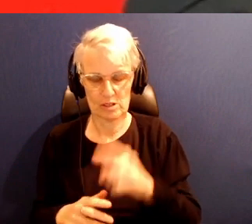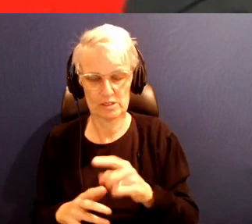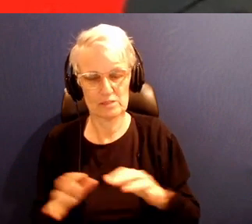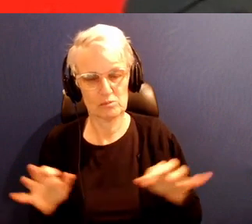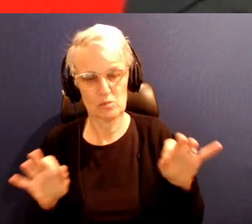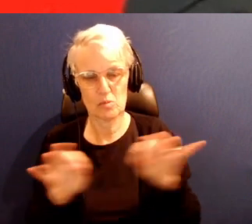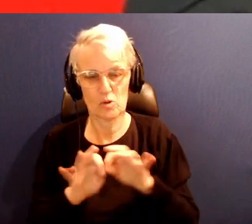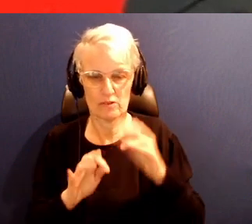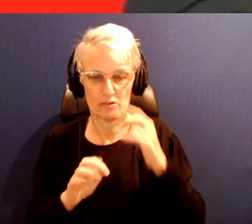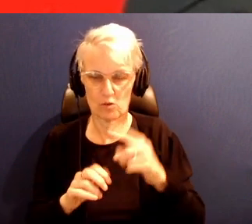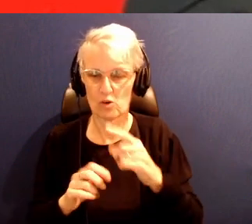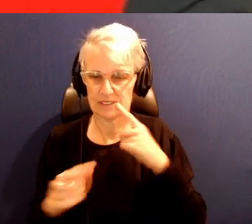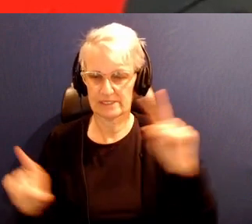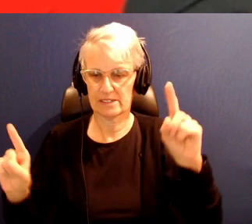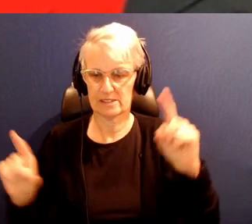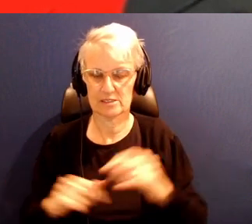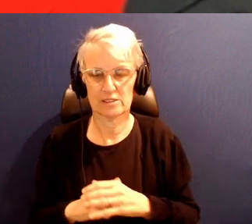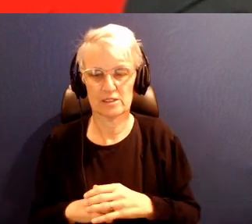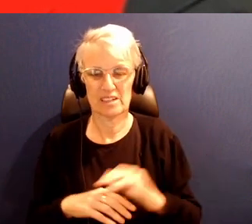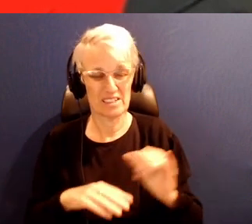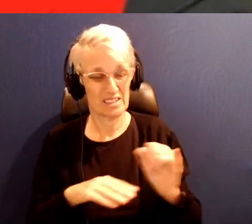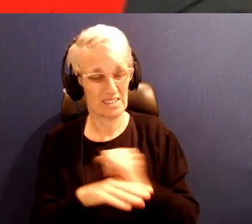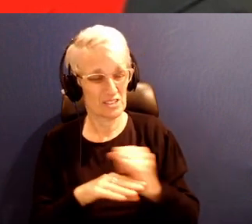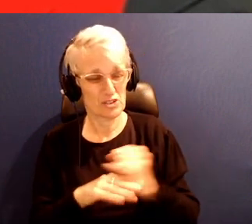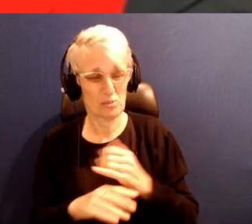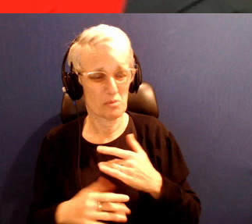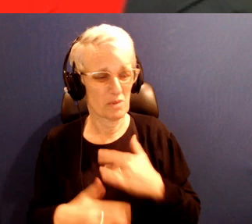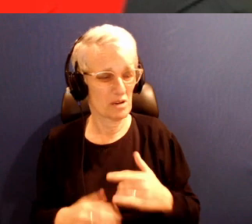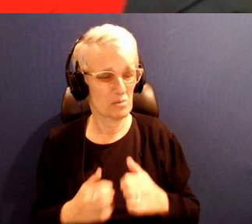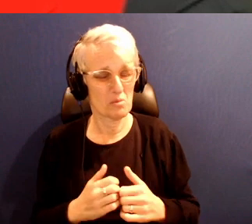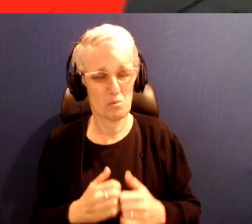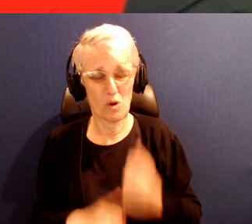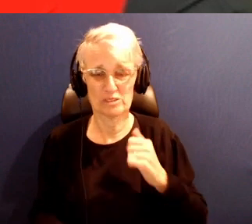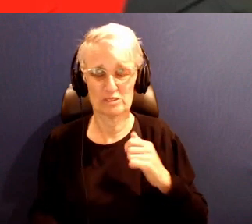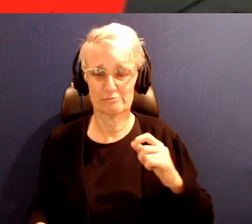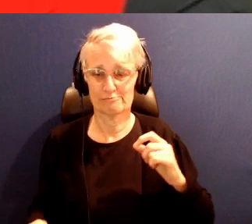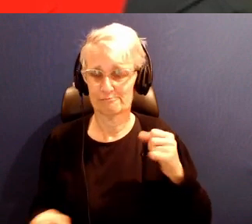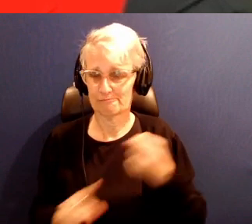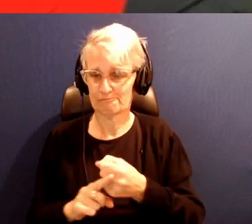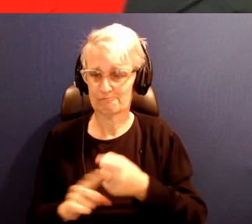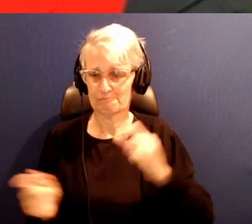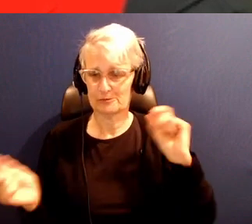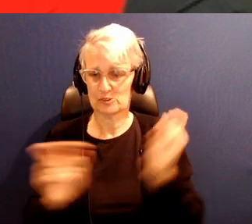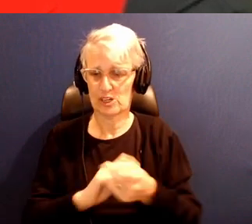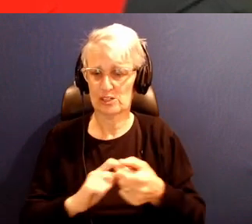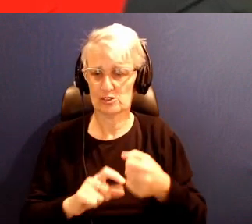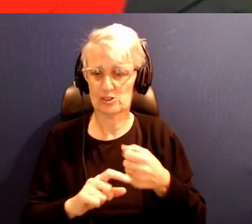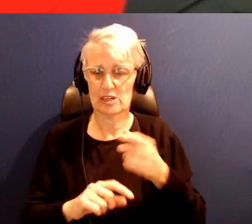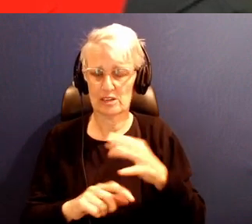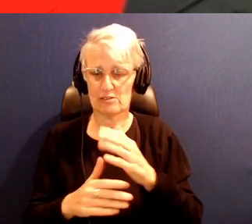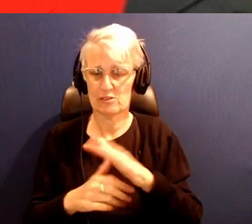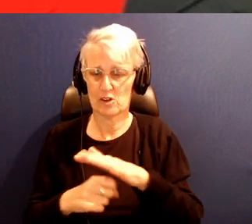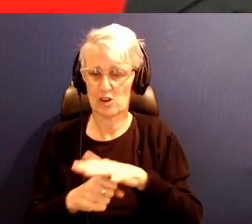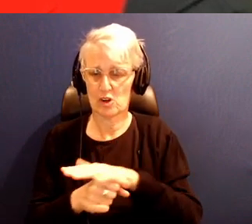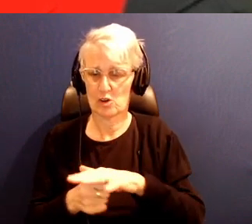to the success of internships. We have noticed that internships are often the most transformative when local partners have a